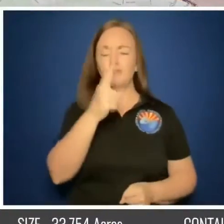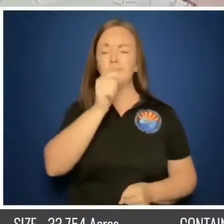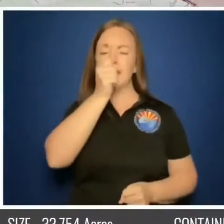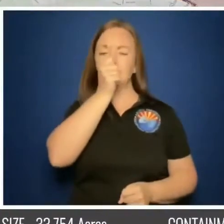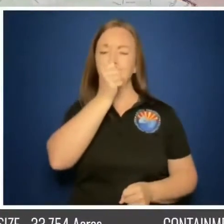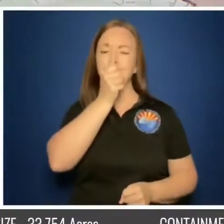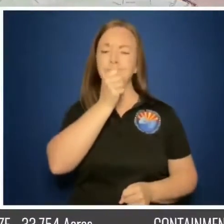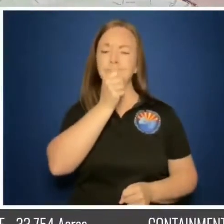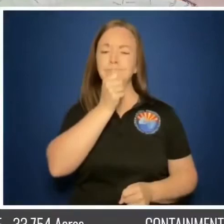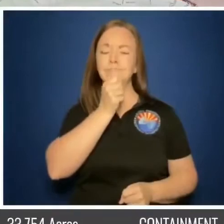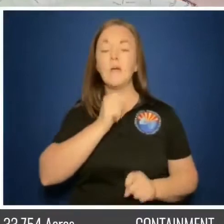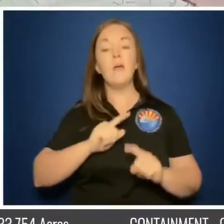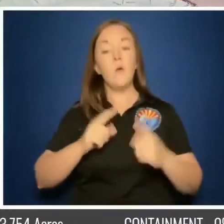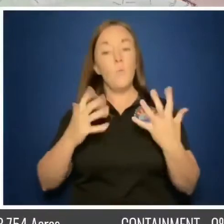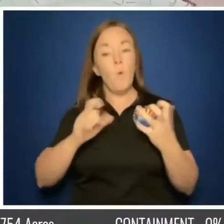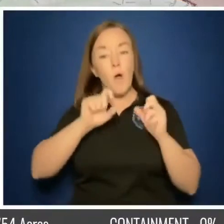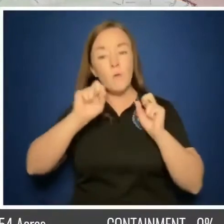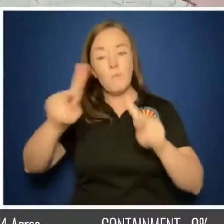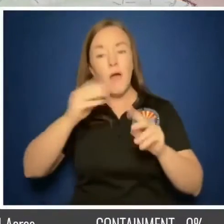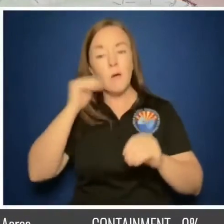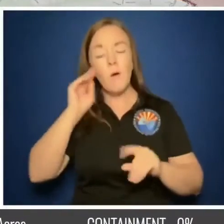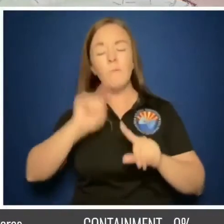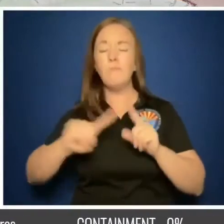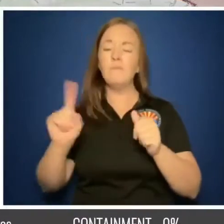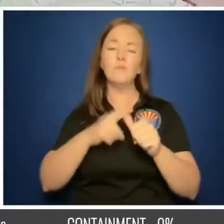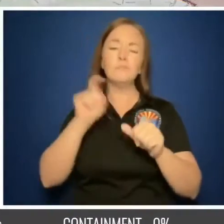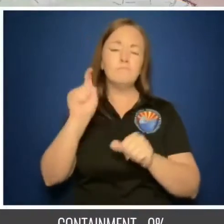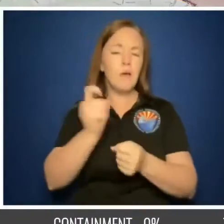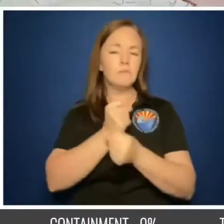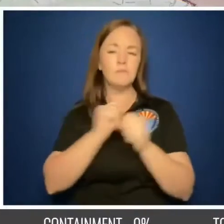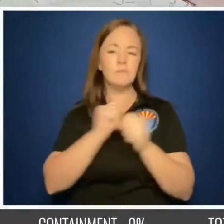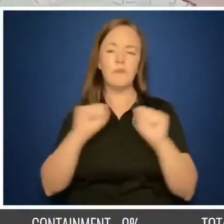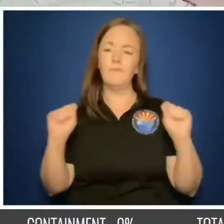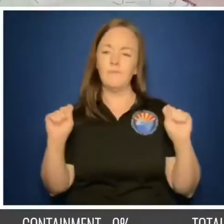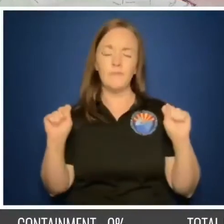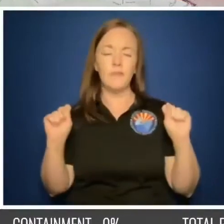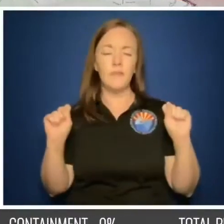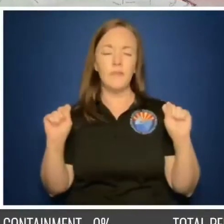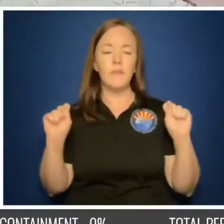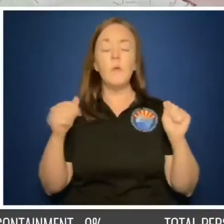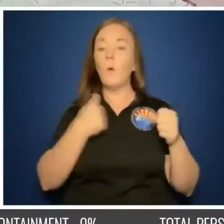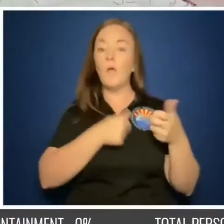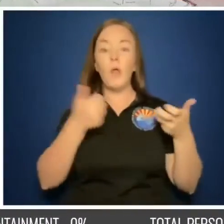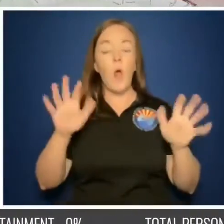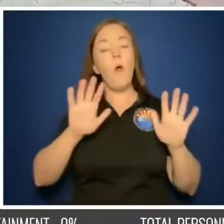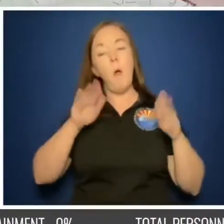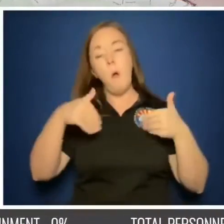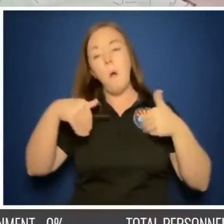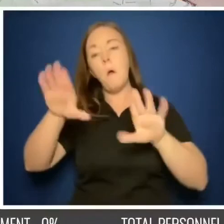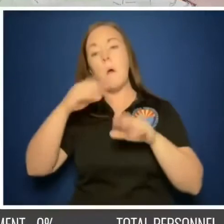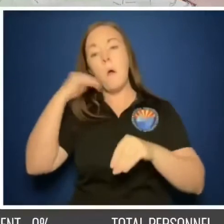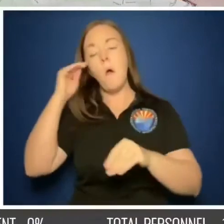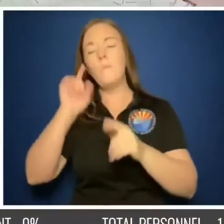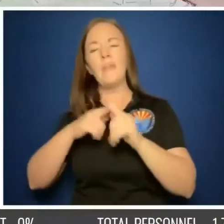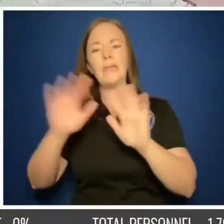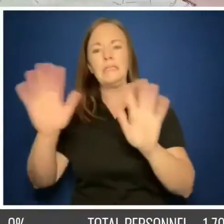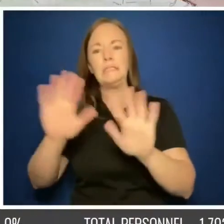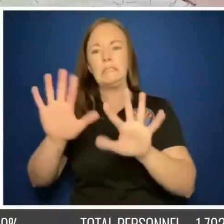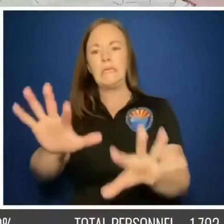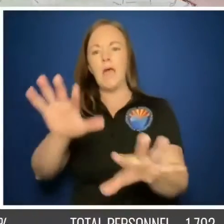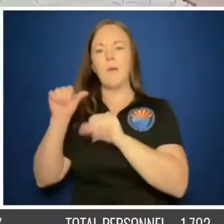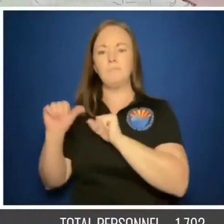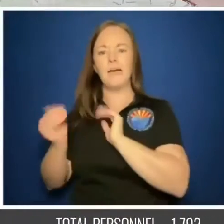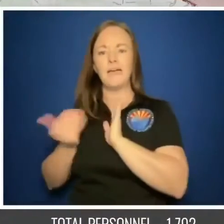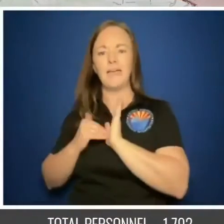get you back into your house. The last thing that we want to do is have to re-evacuate you again. So every day we are